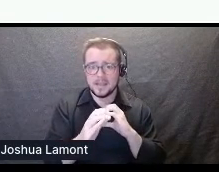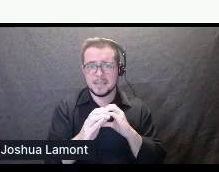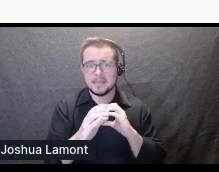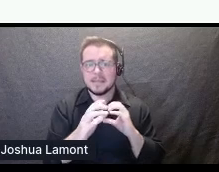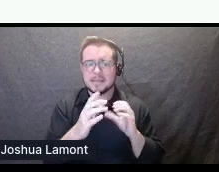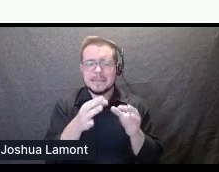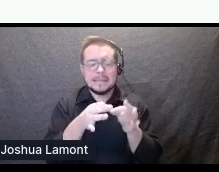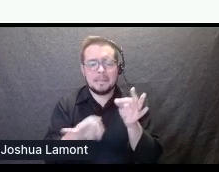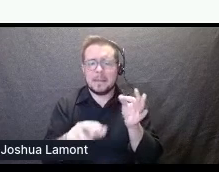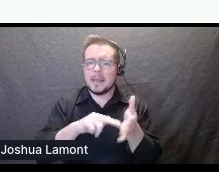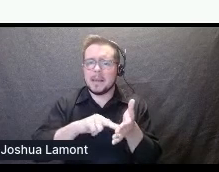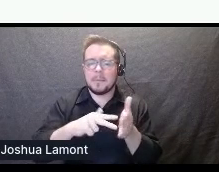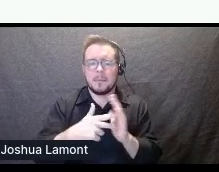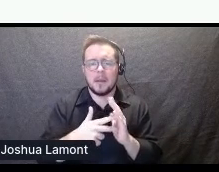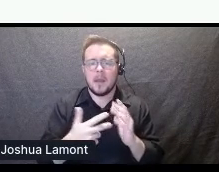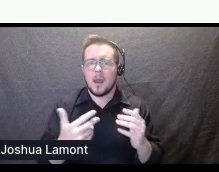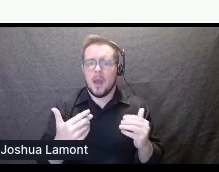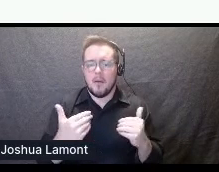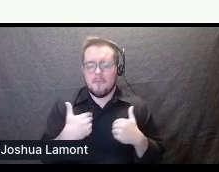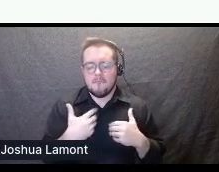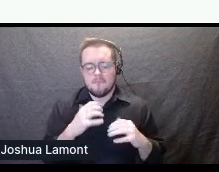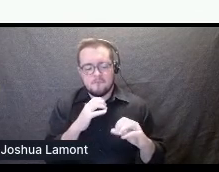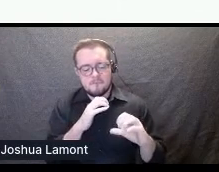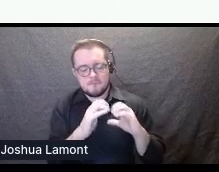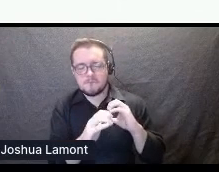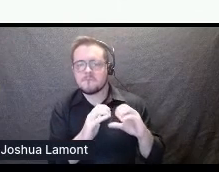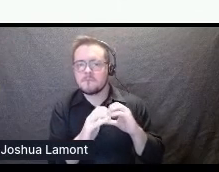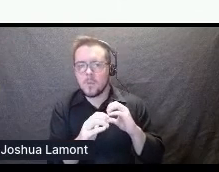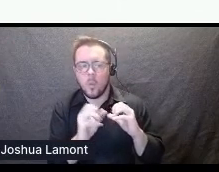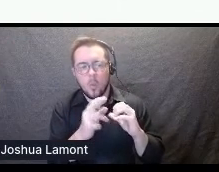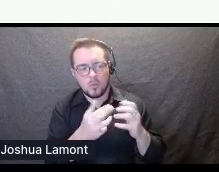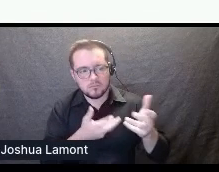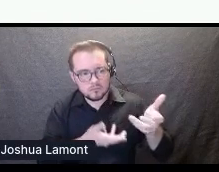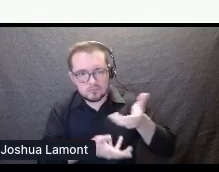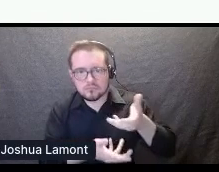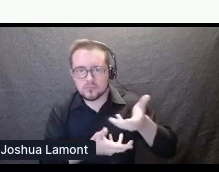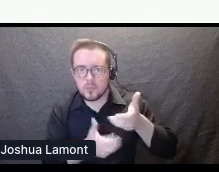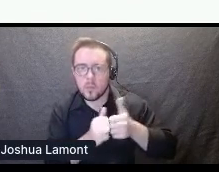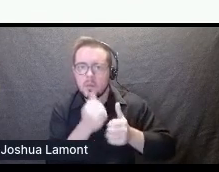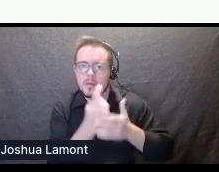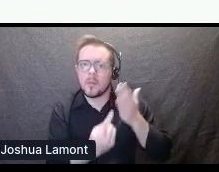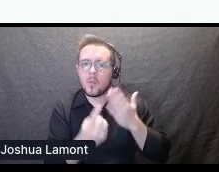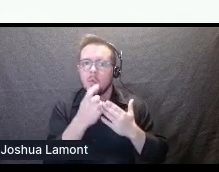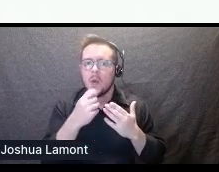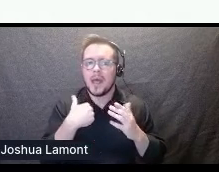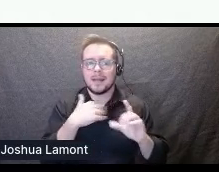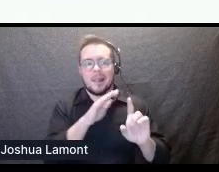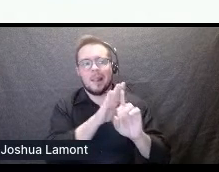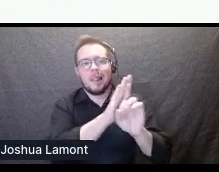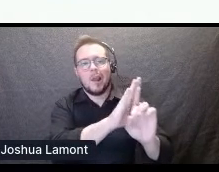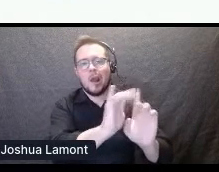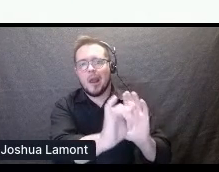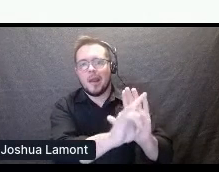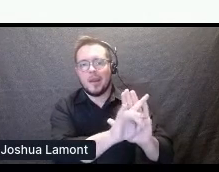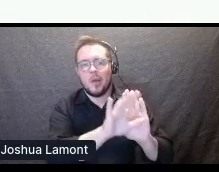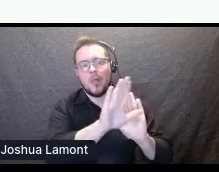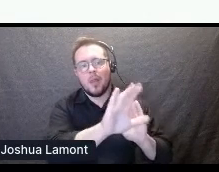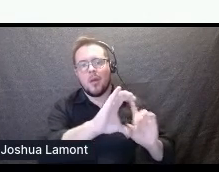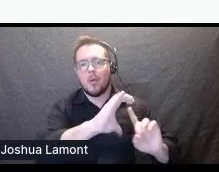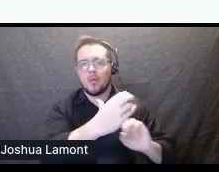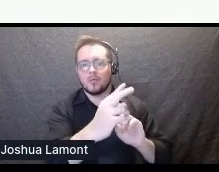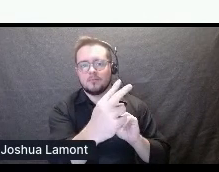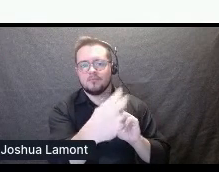a conversation or an interaction with someone who is bringing other identities or cultural lenses to